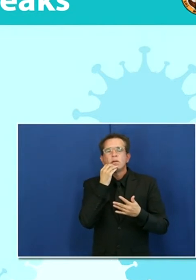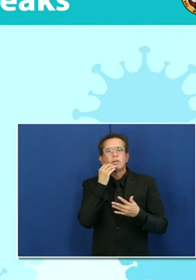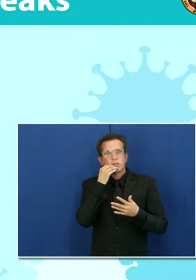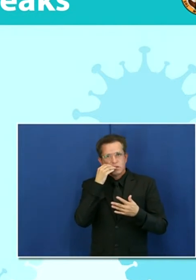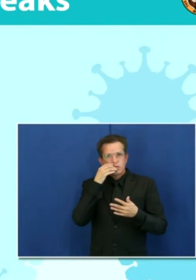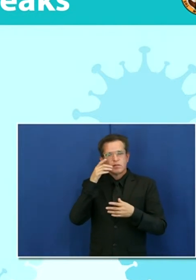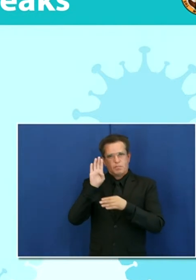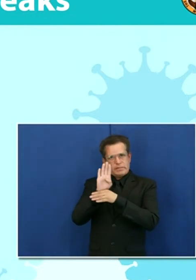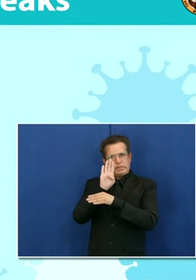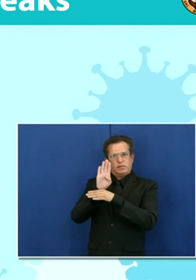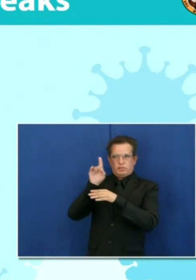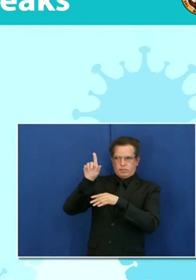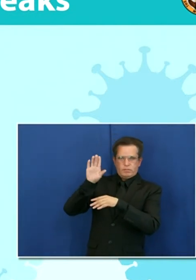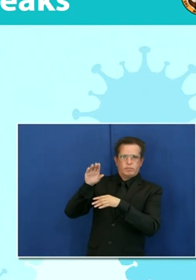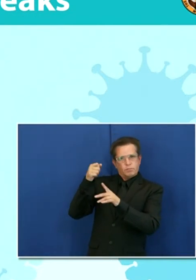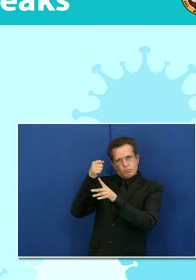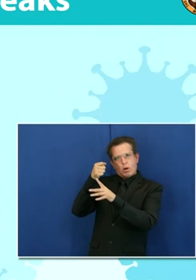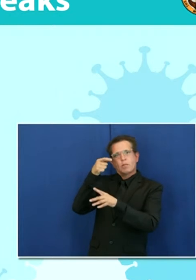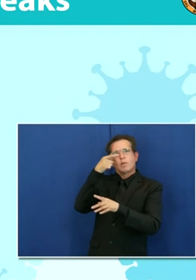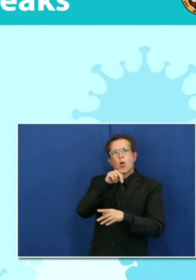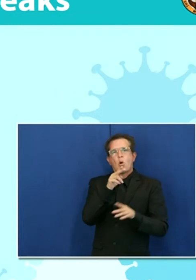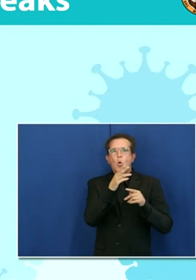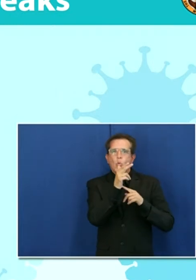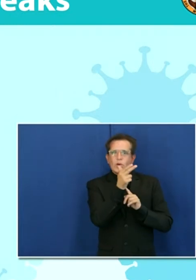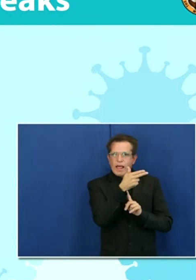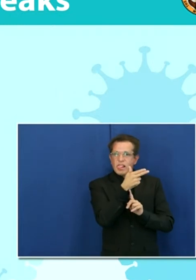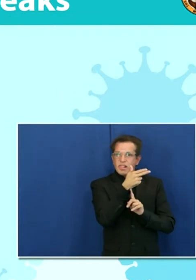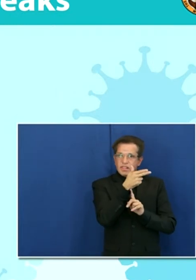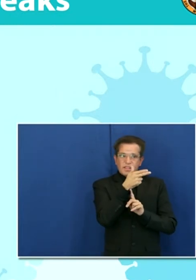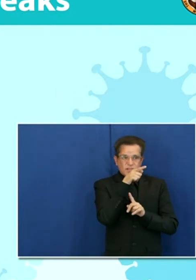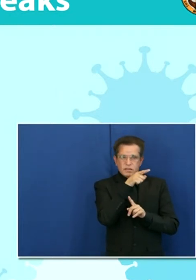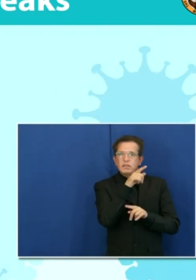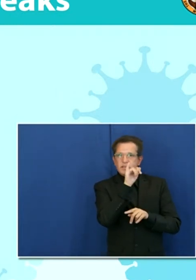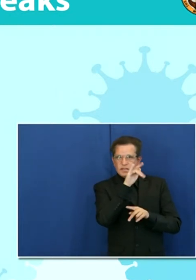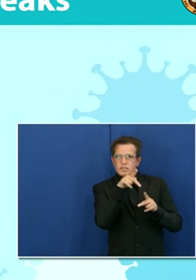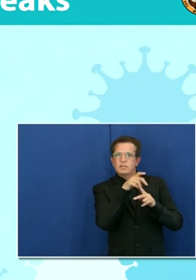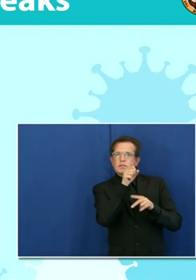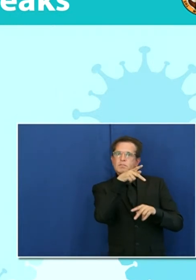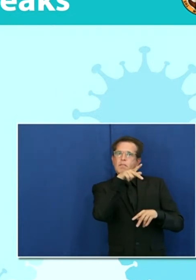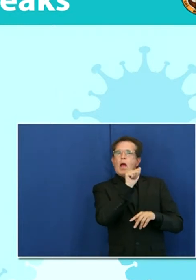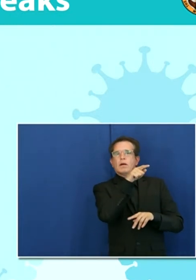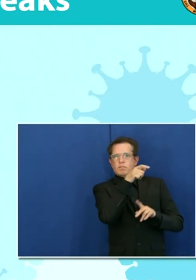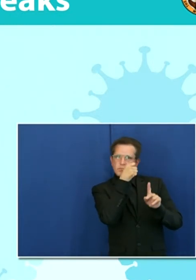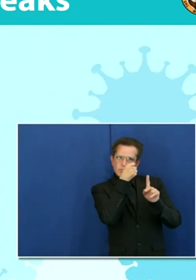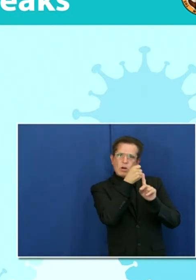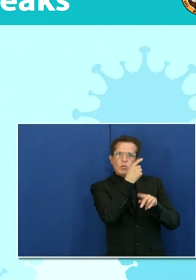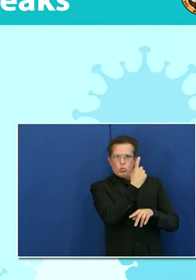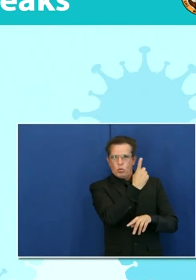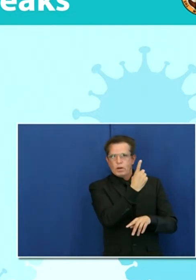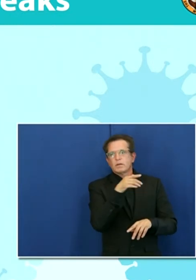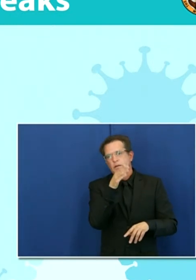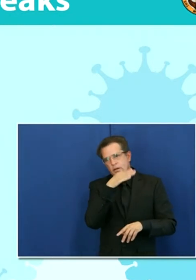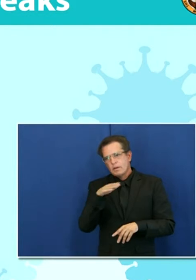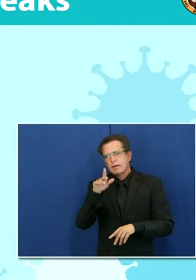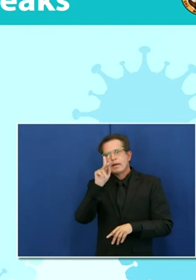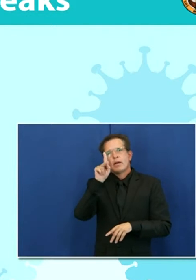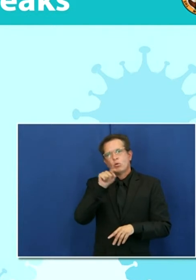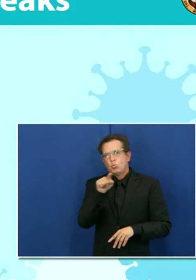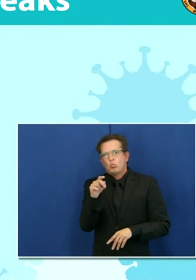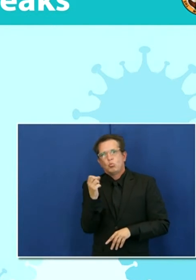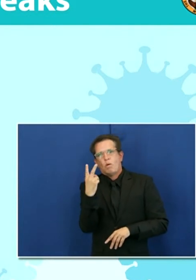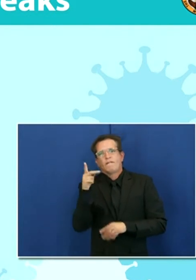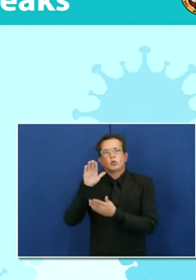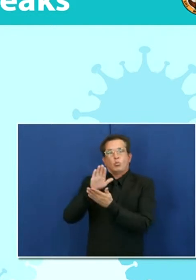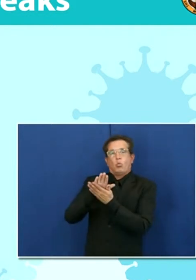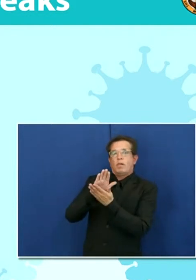and beverage processing, one in a hotel resort spa, and one in a K through 12